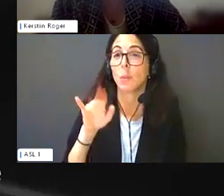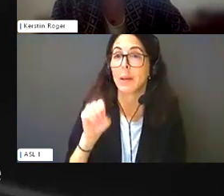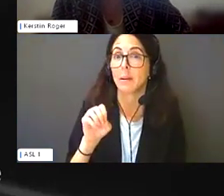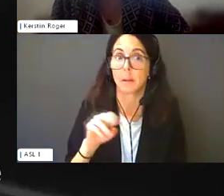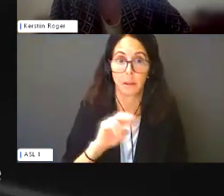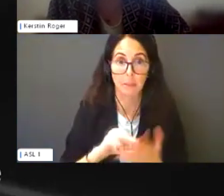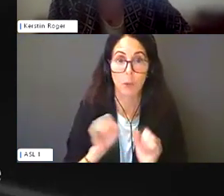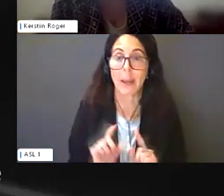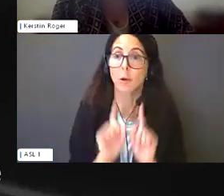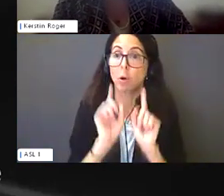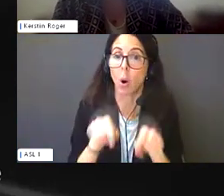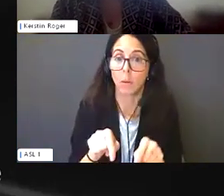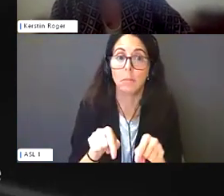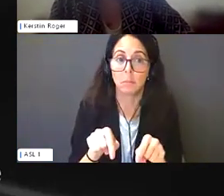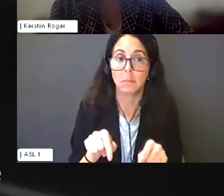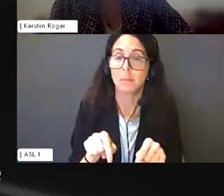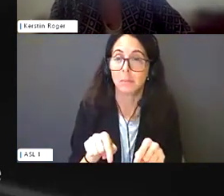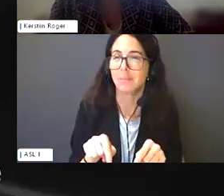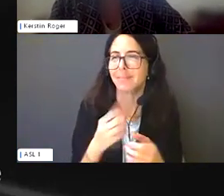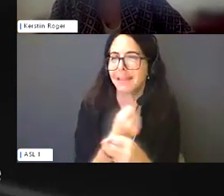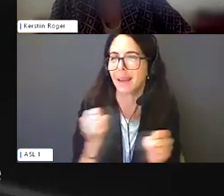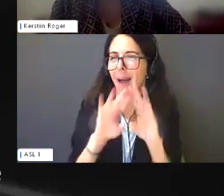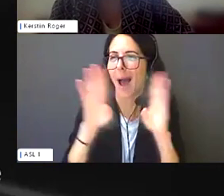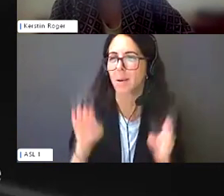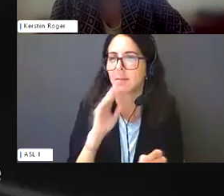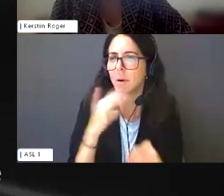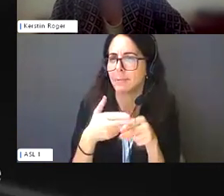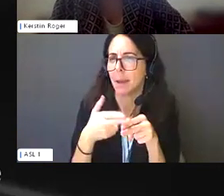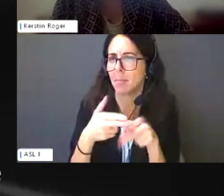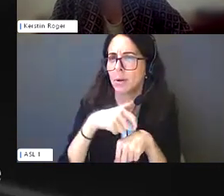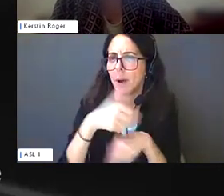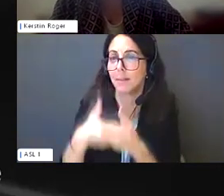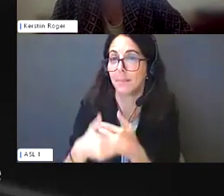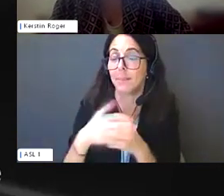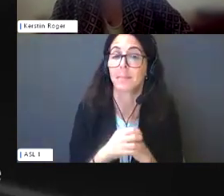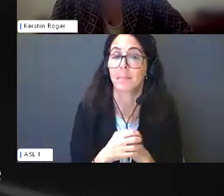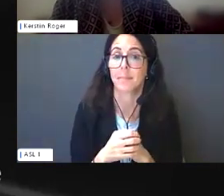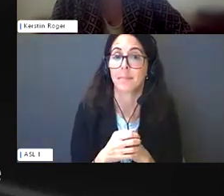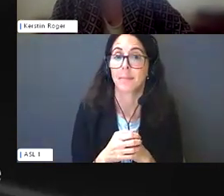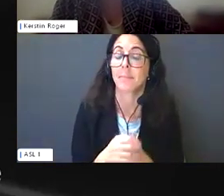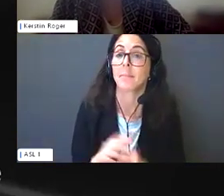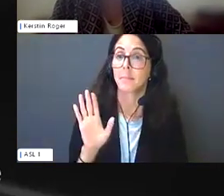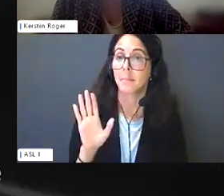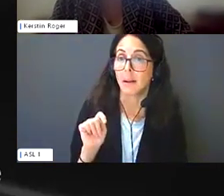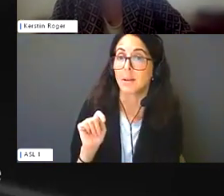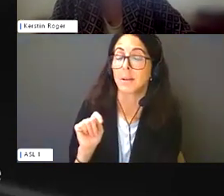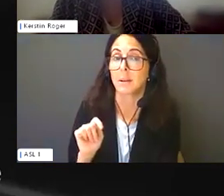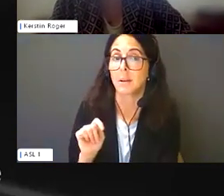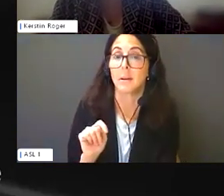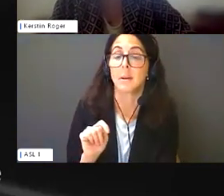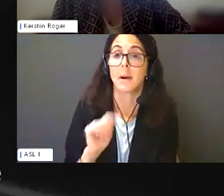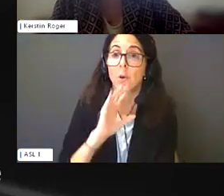to that safe suite for a designated period of time. But this also is a consideration where older